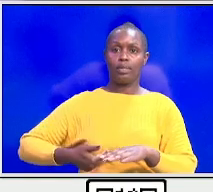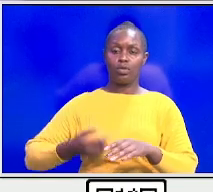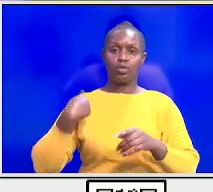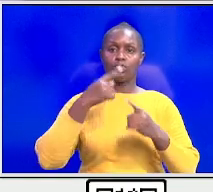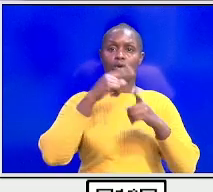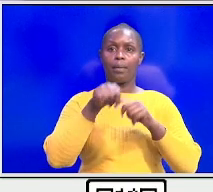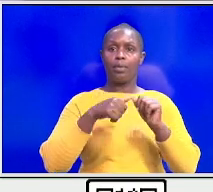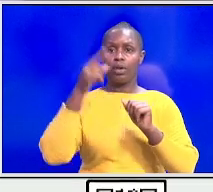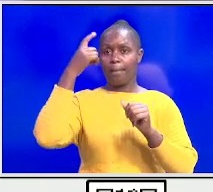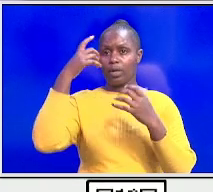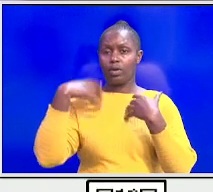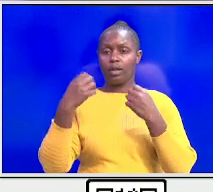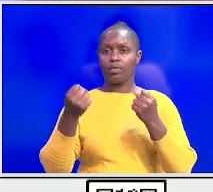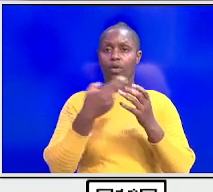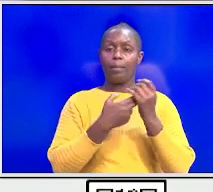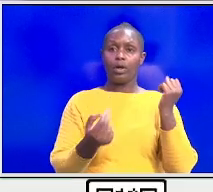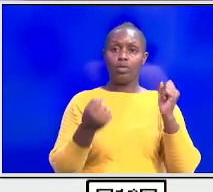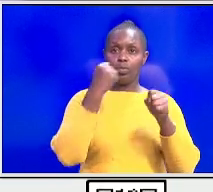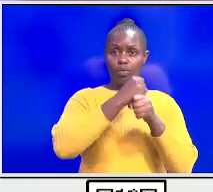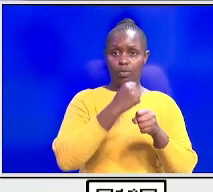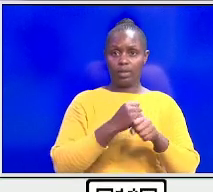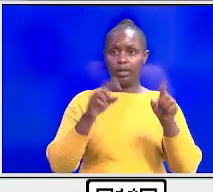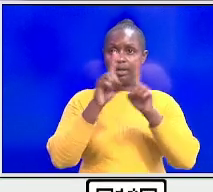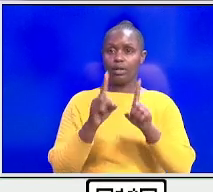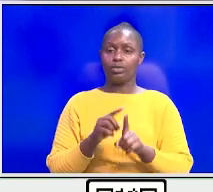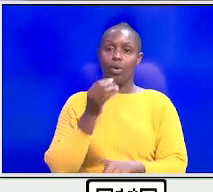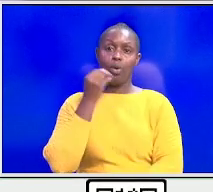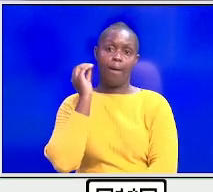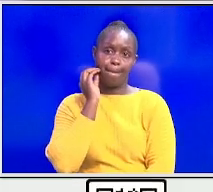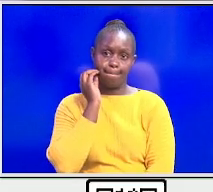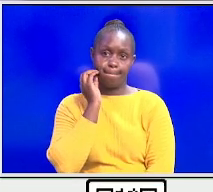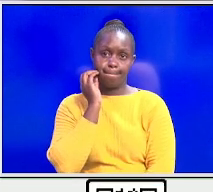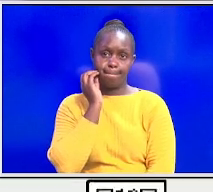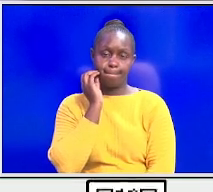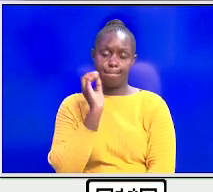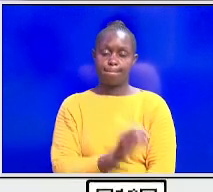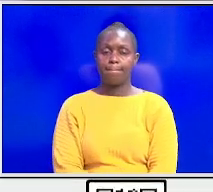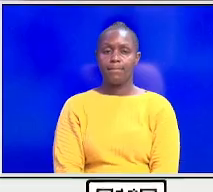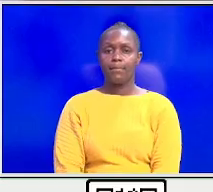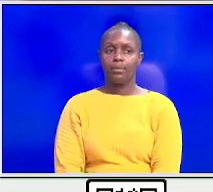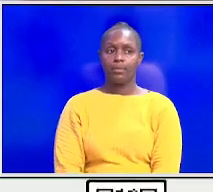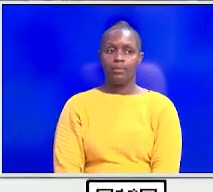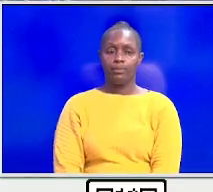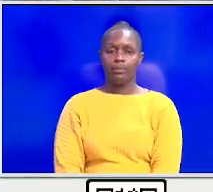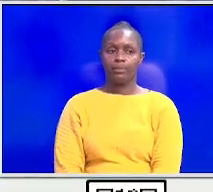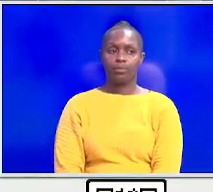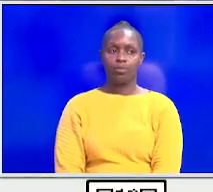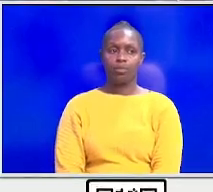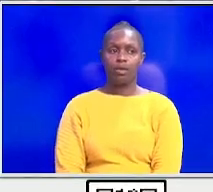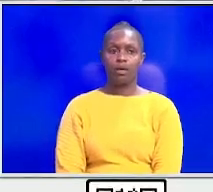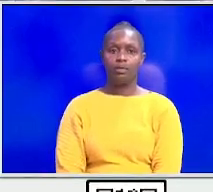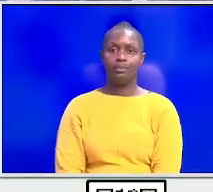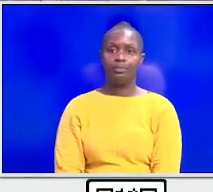awareness on mental health both at work and at home. Anastasia Mukabi with that report.